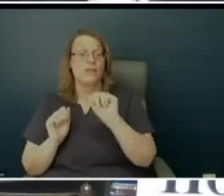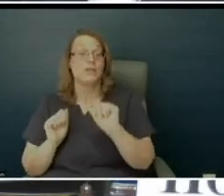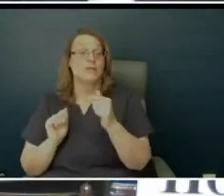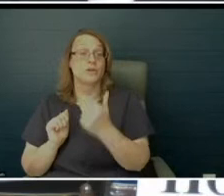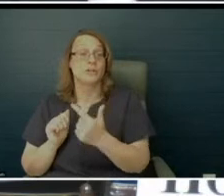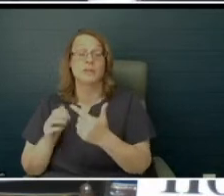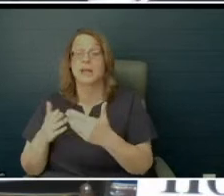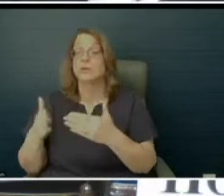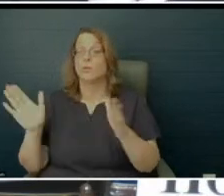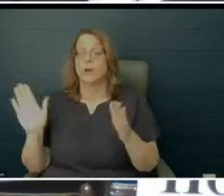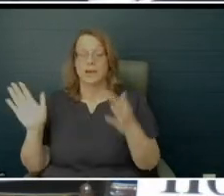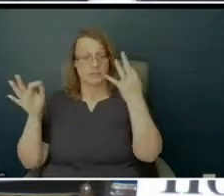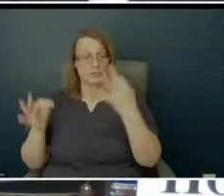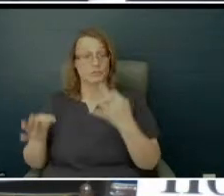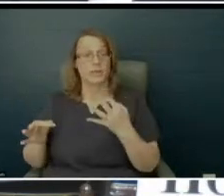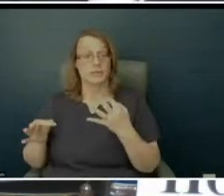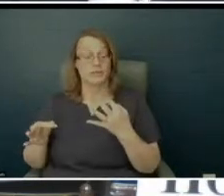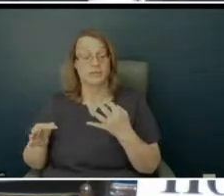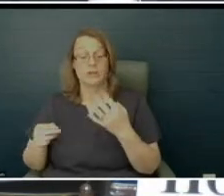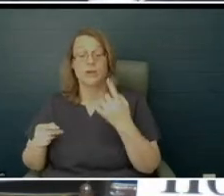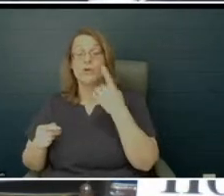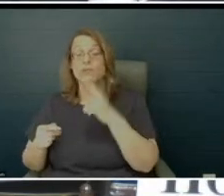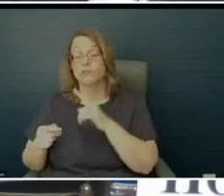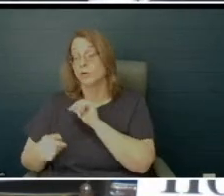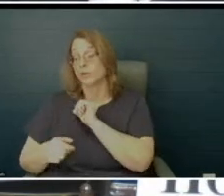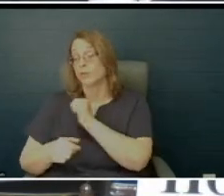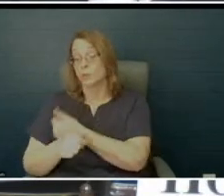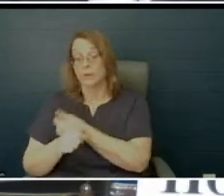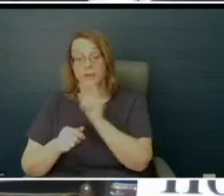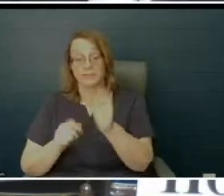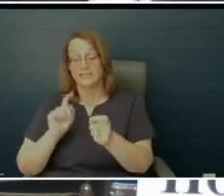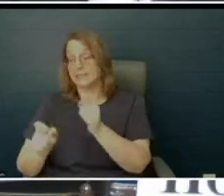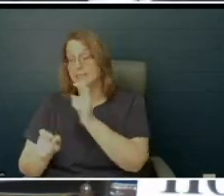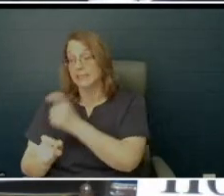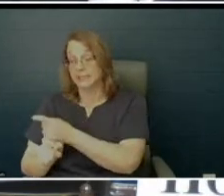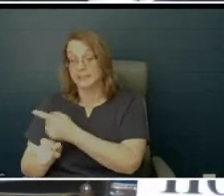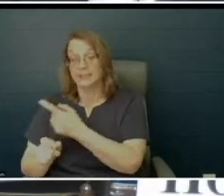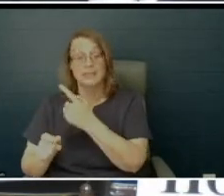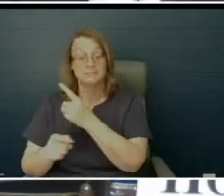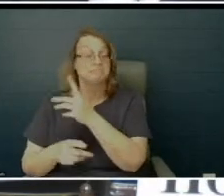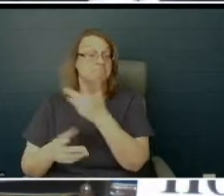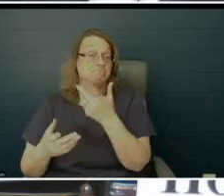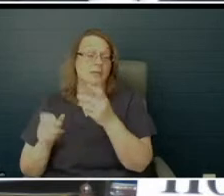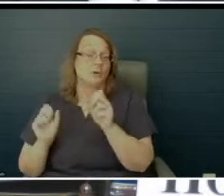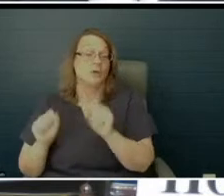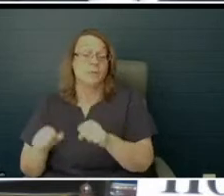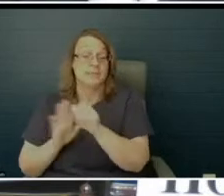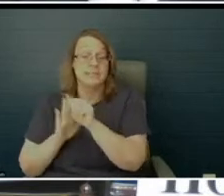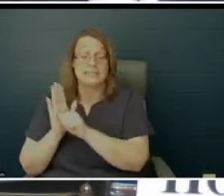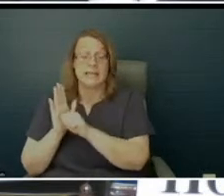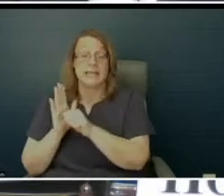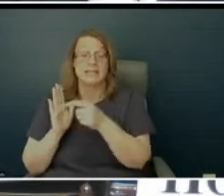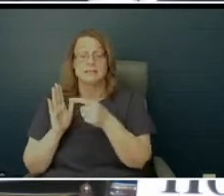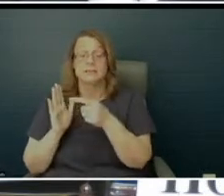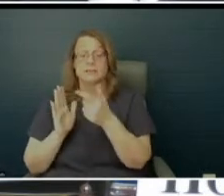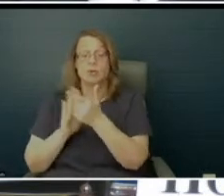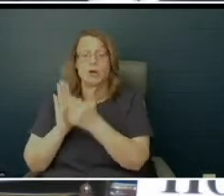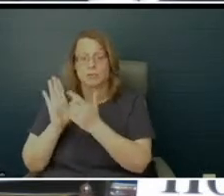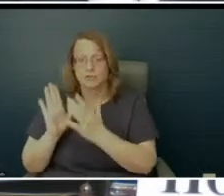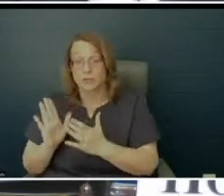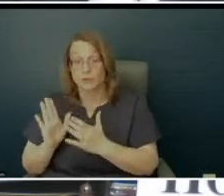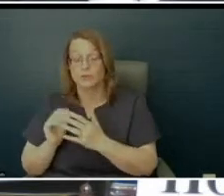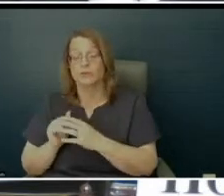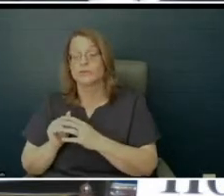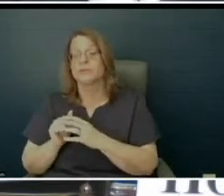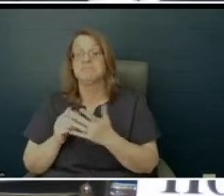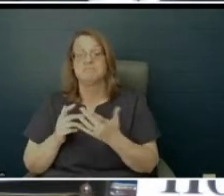to delegate prosecutorial authority, including to state prosecutors, which happens to assist the department, and not